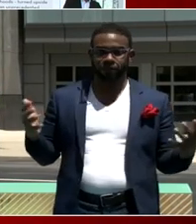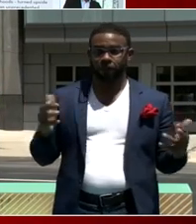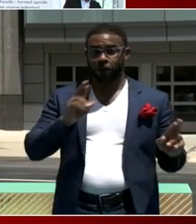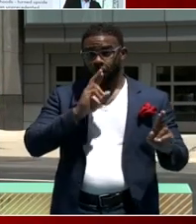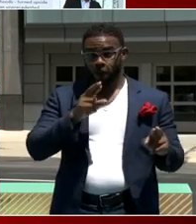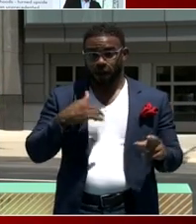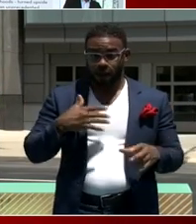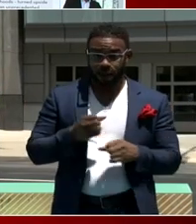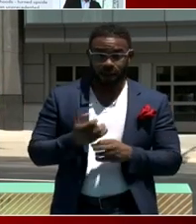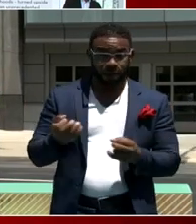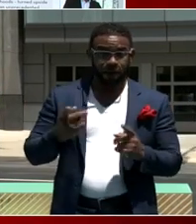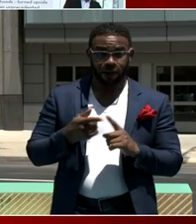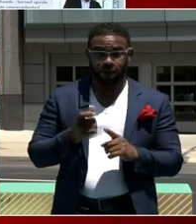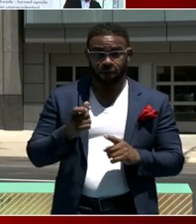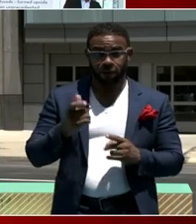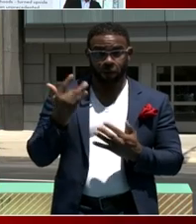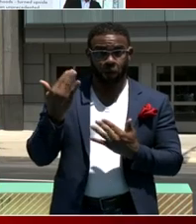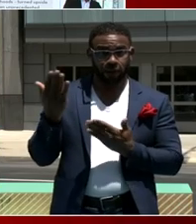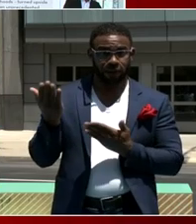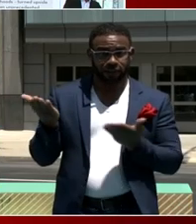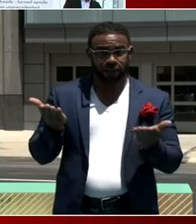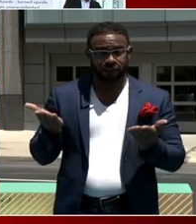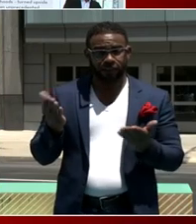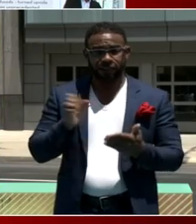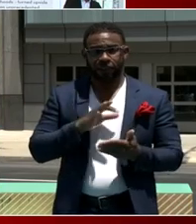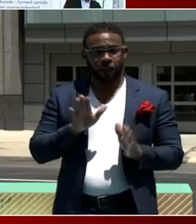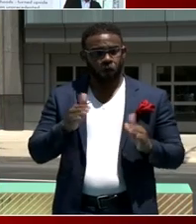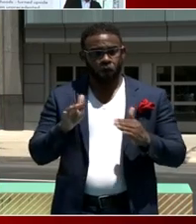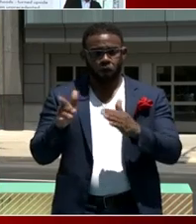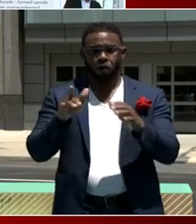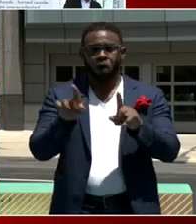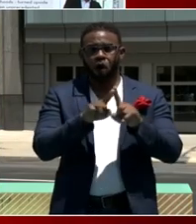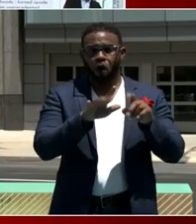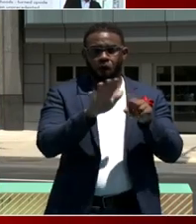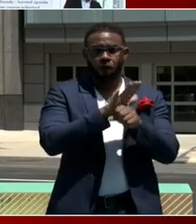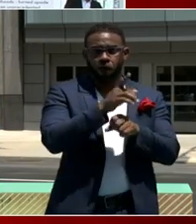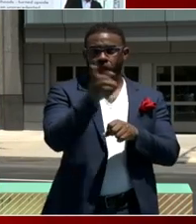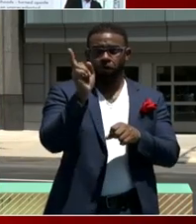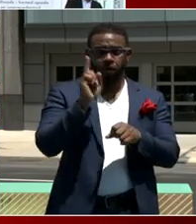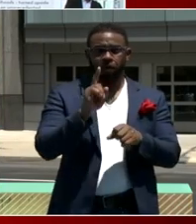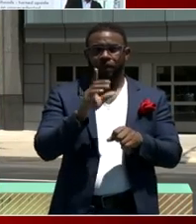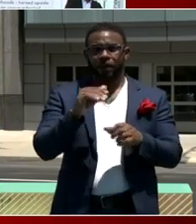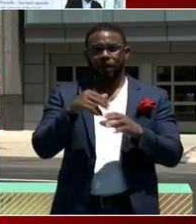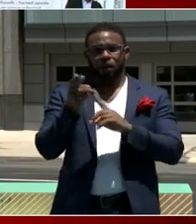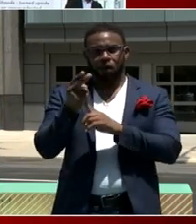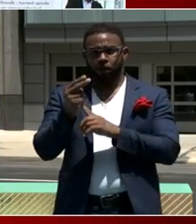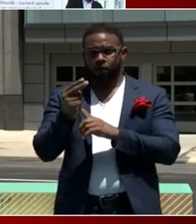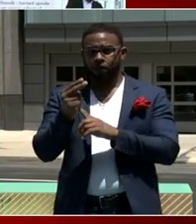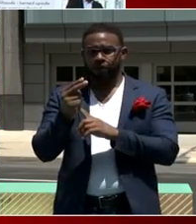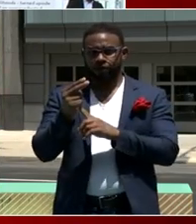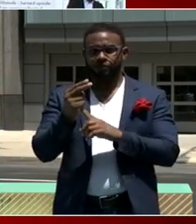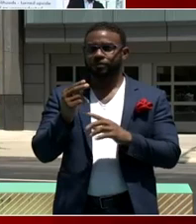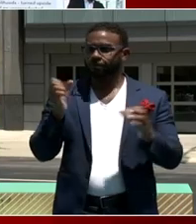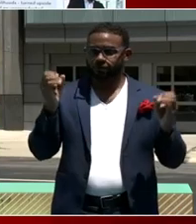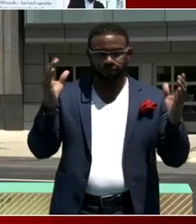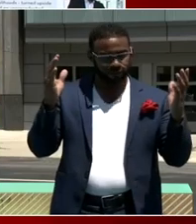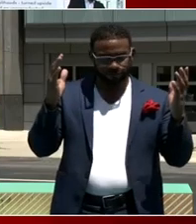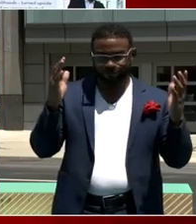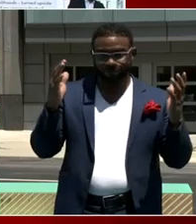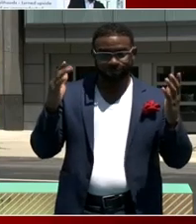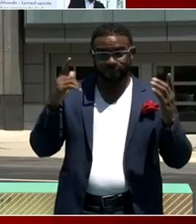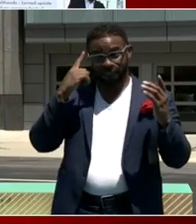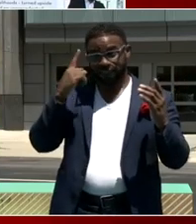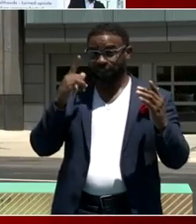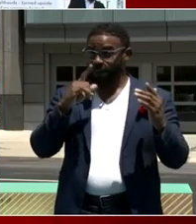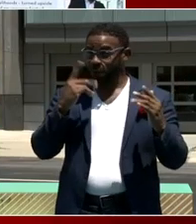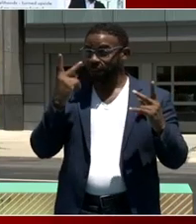the report I got back from the wait staff was that the rooms were also full in the hotel above. So I